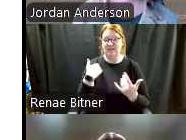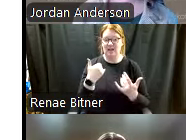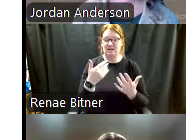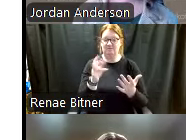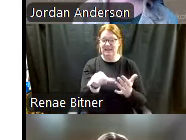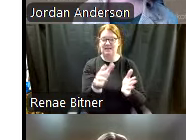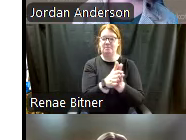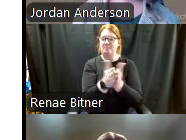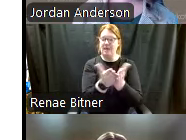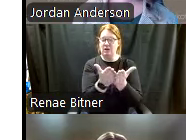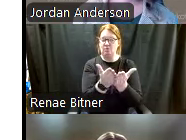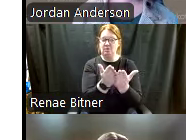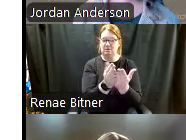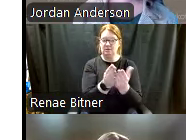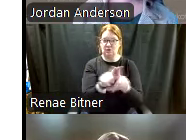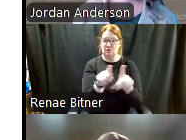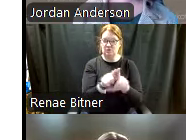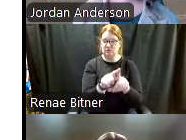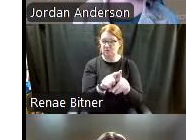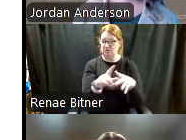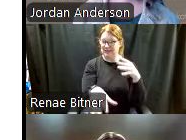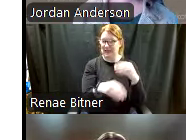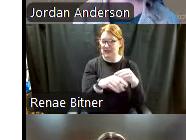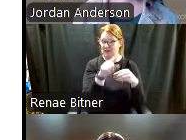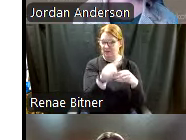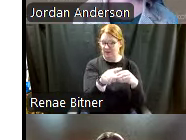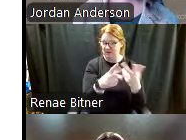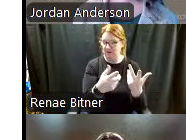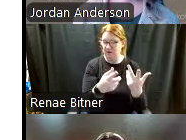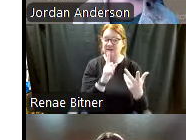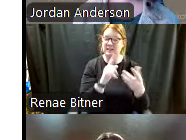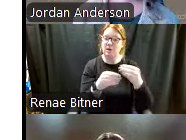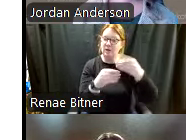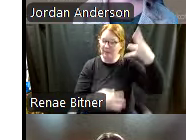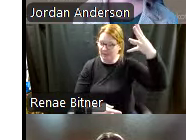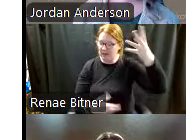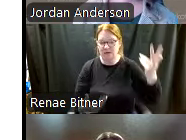if you wanted to look and see what kind of information is in there. It's rather lengthy, so